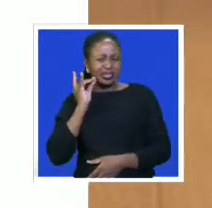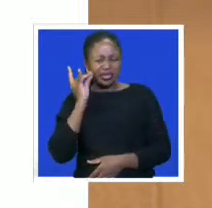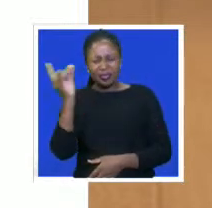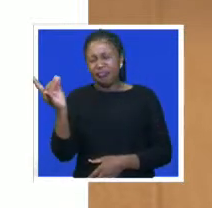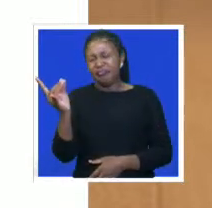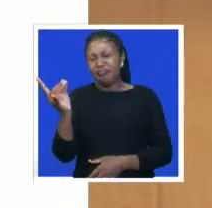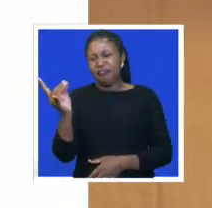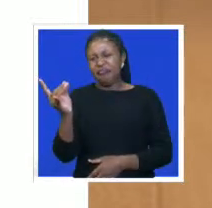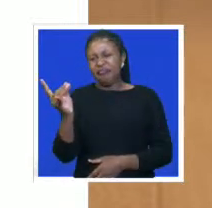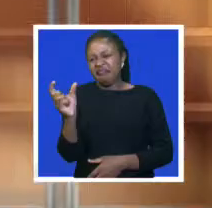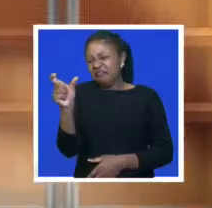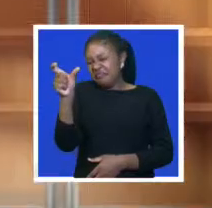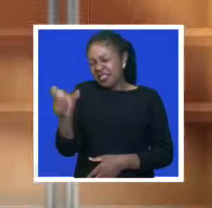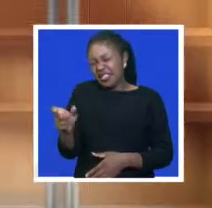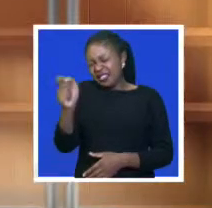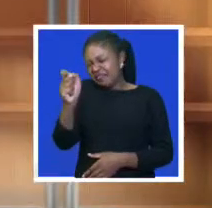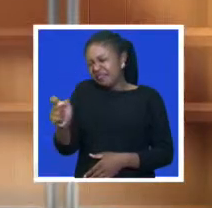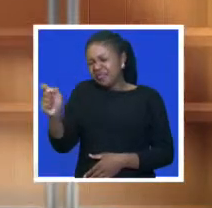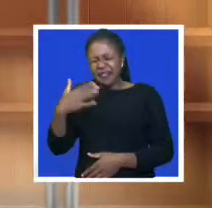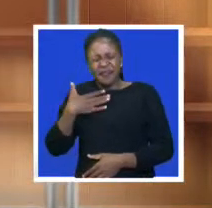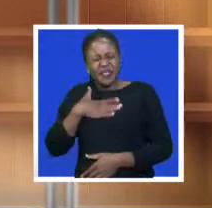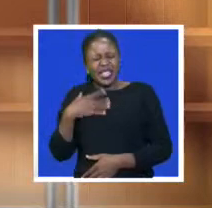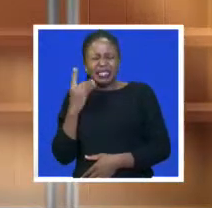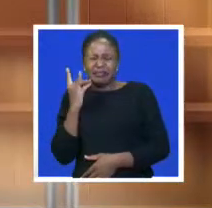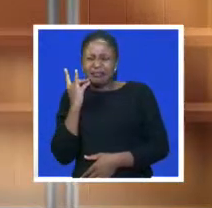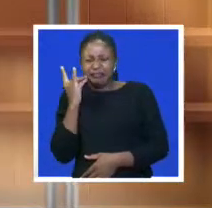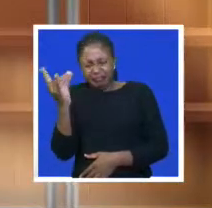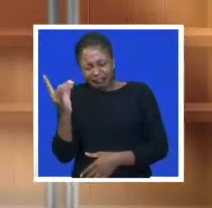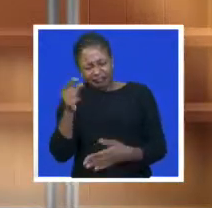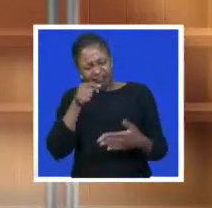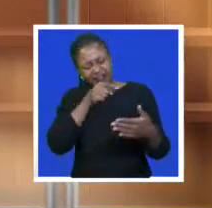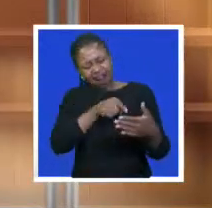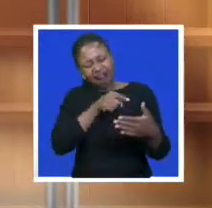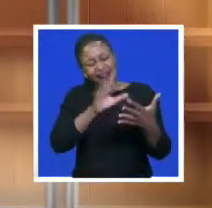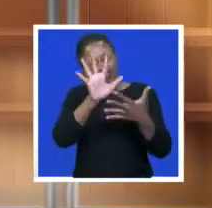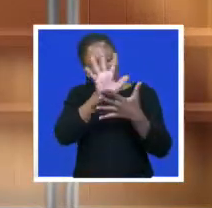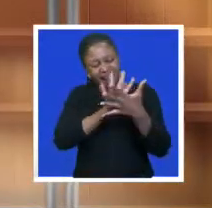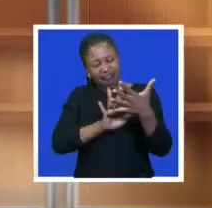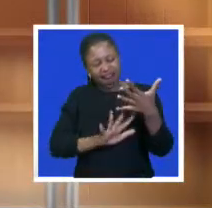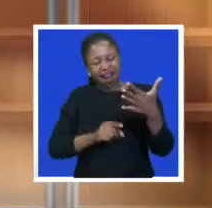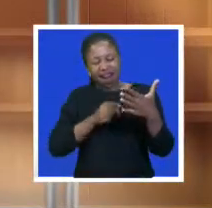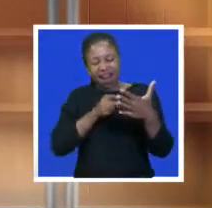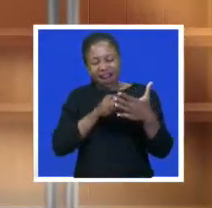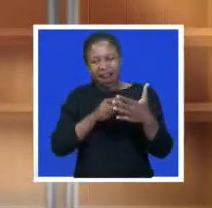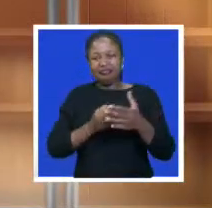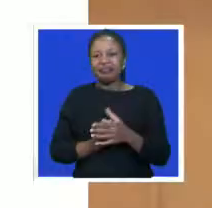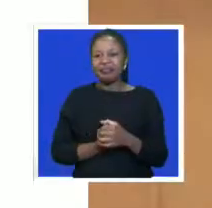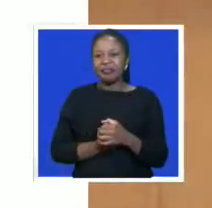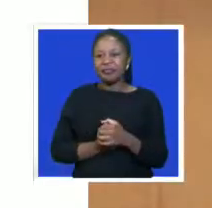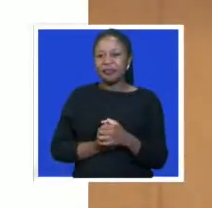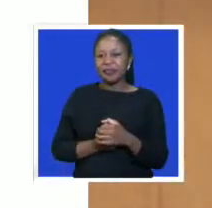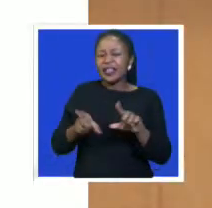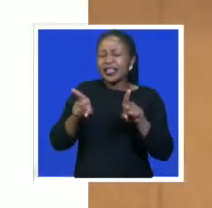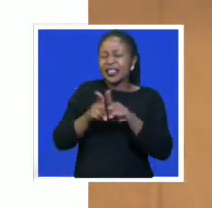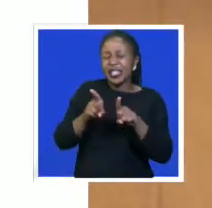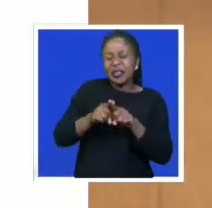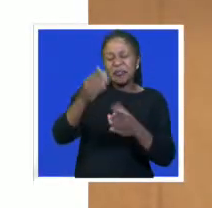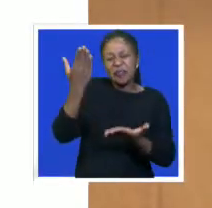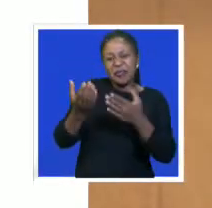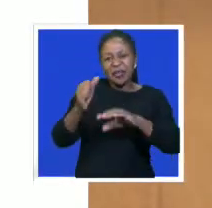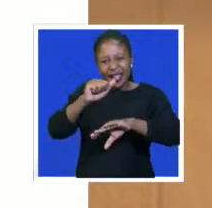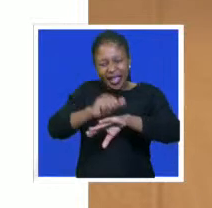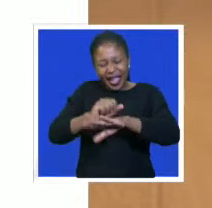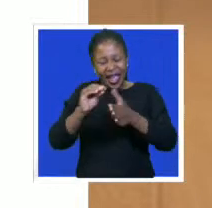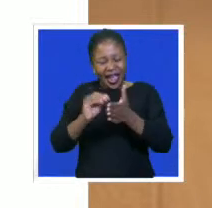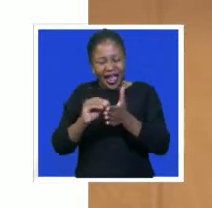feels embarrassed in one way or the other. Or we are saying, my dear Lena, it can actually be an exciting story.